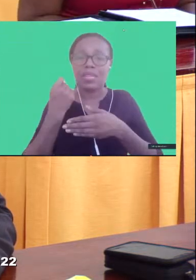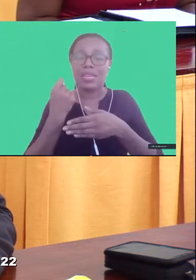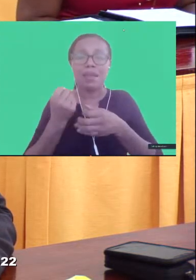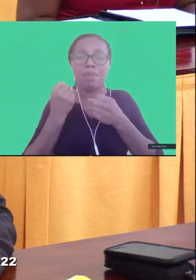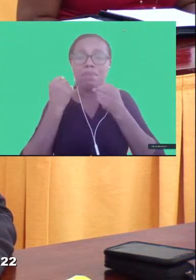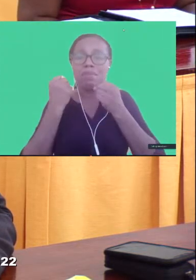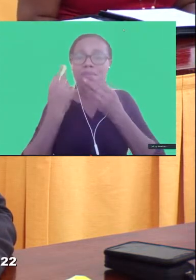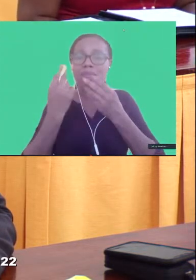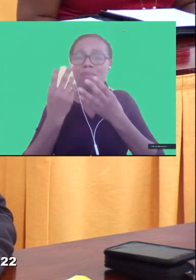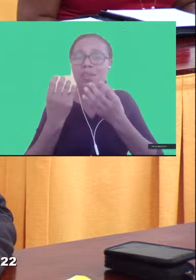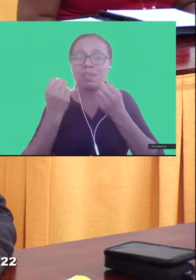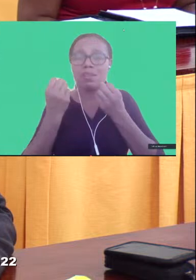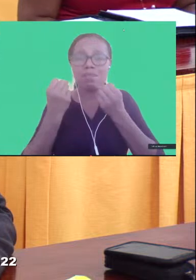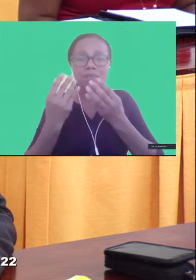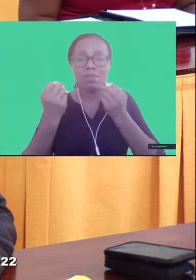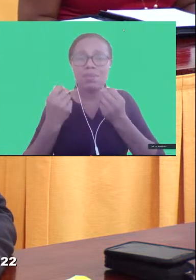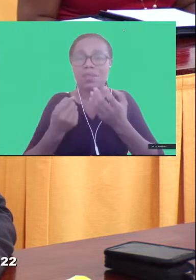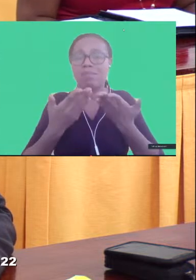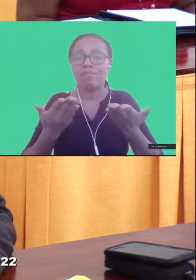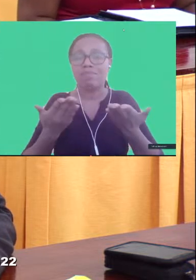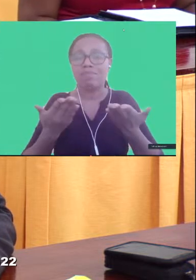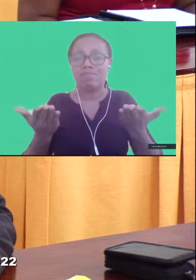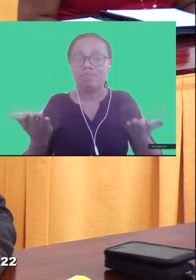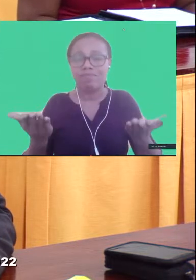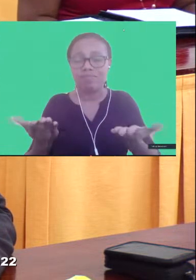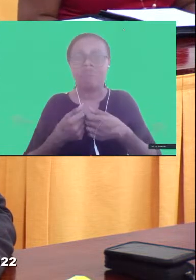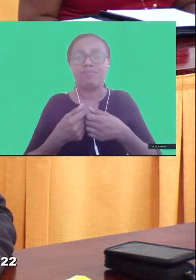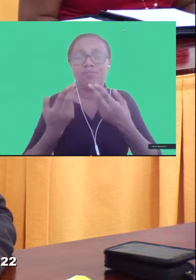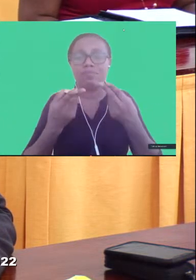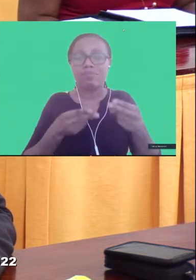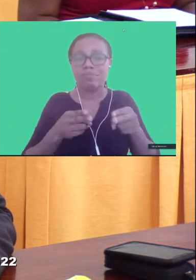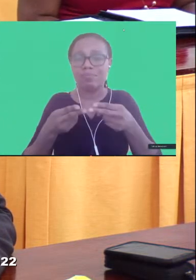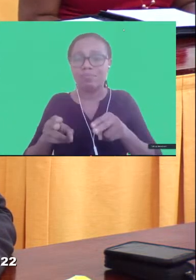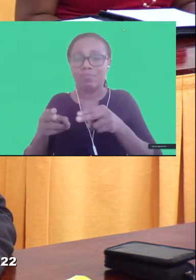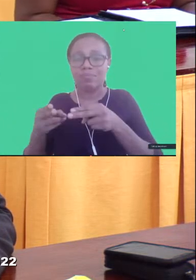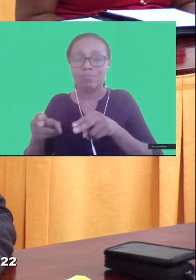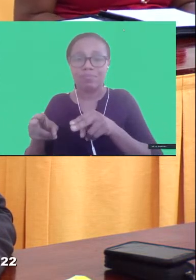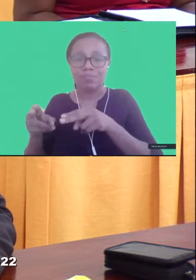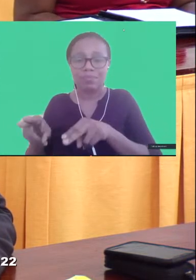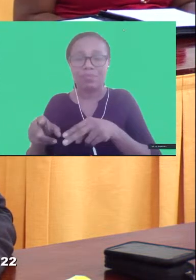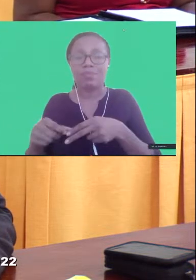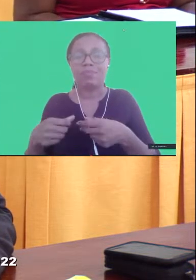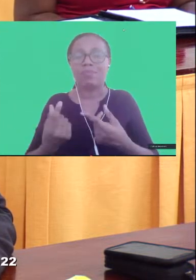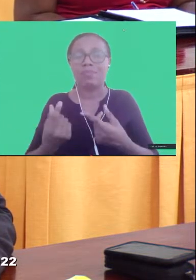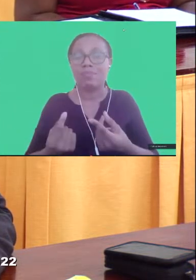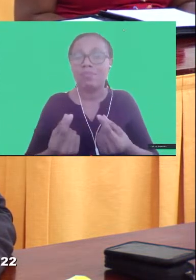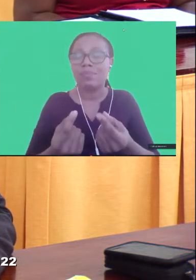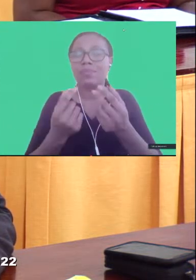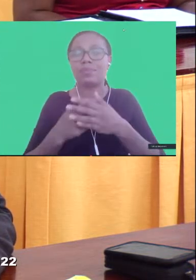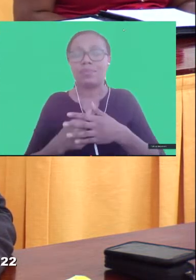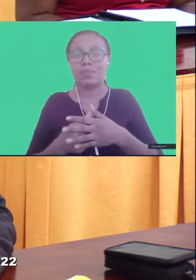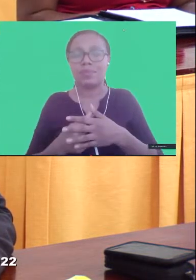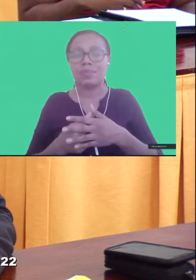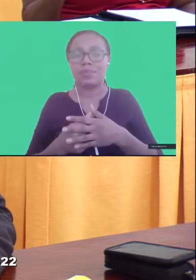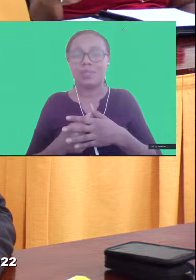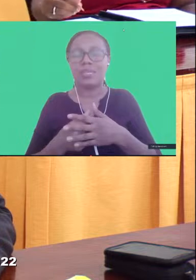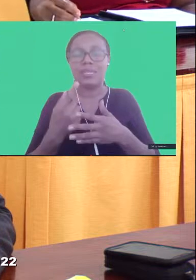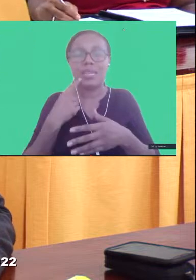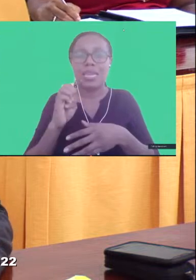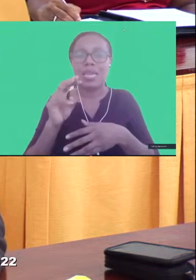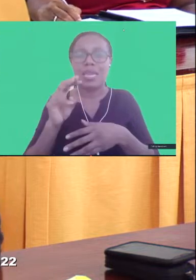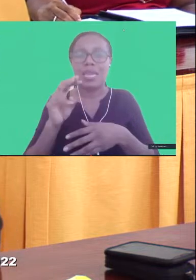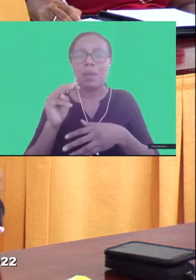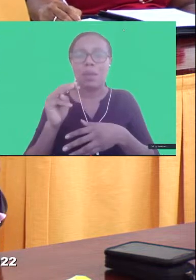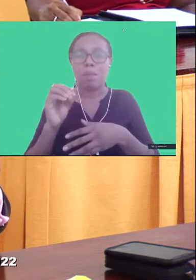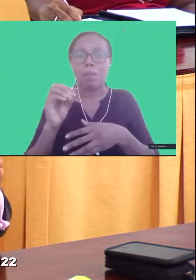including the issue that I alluded to before, which is e-mobility, and the technical